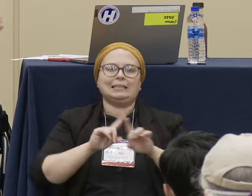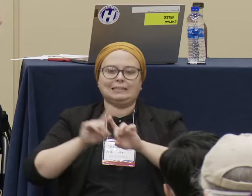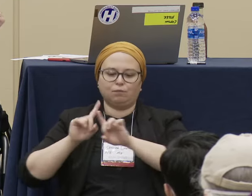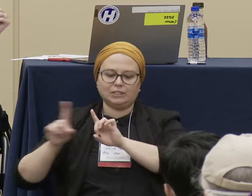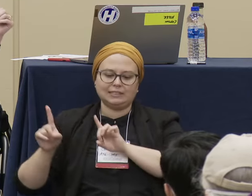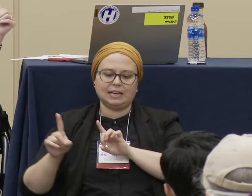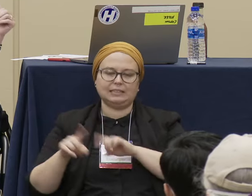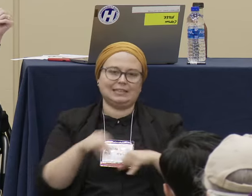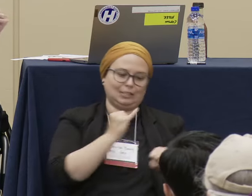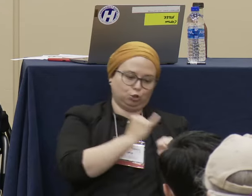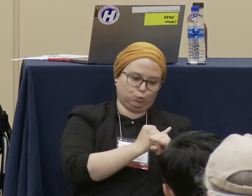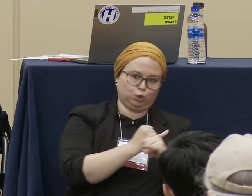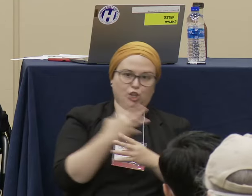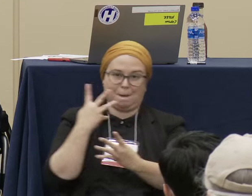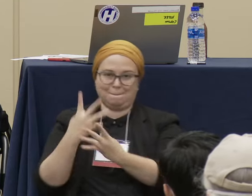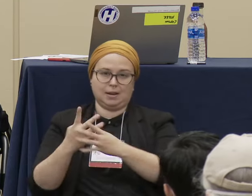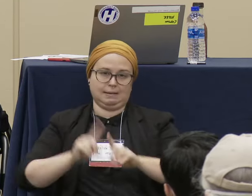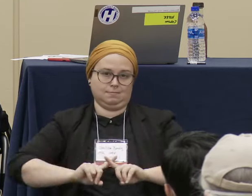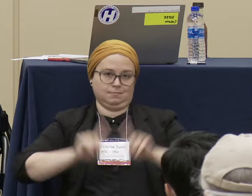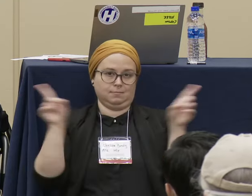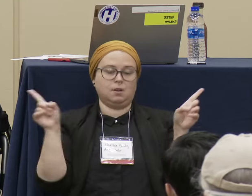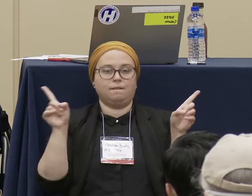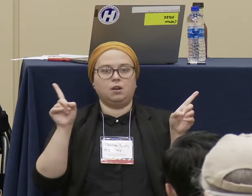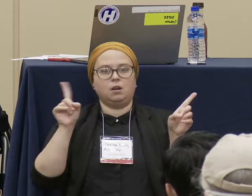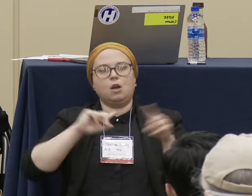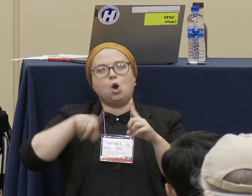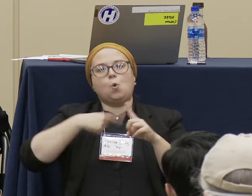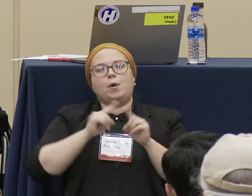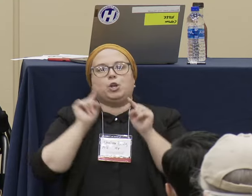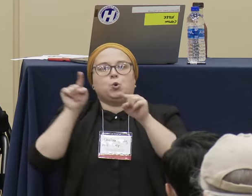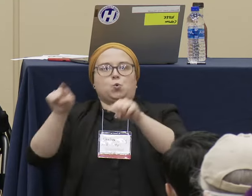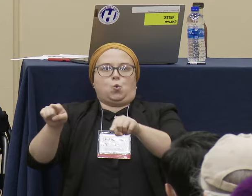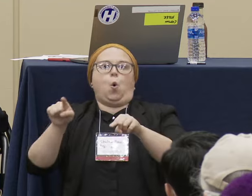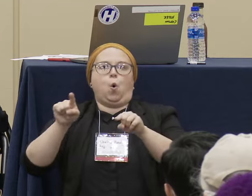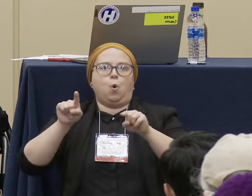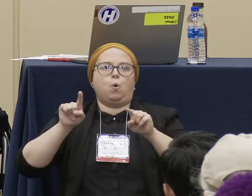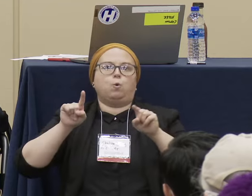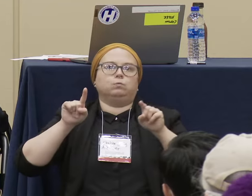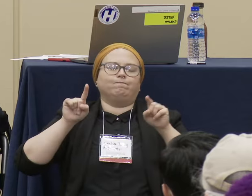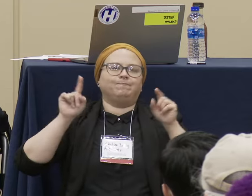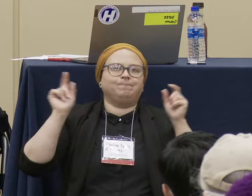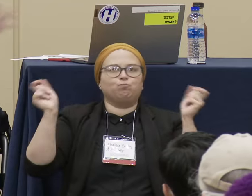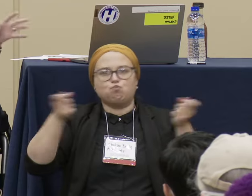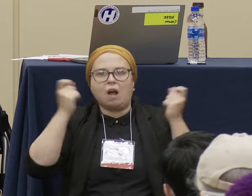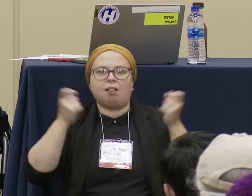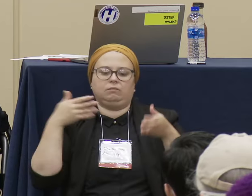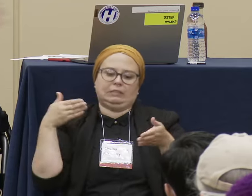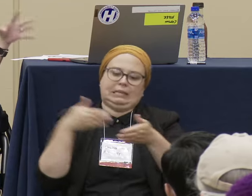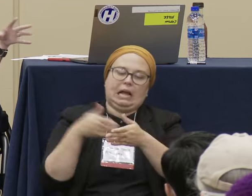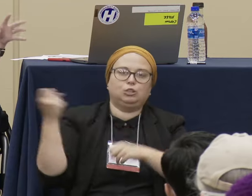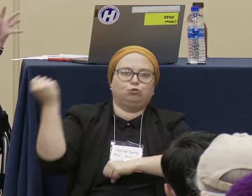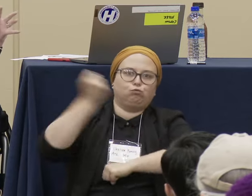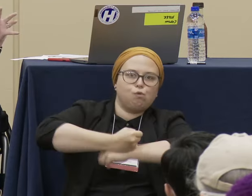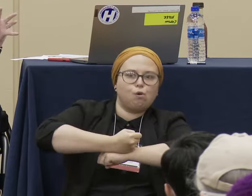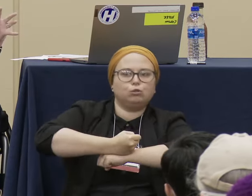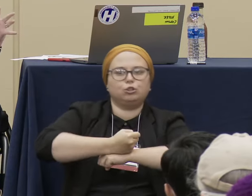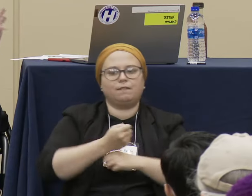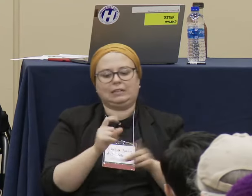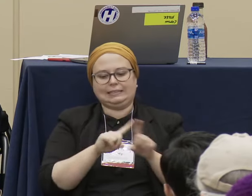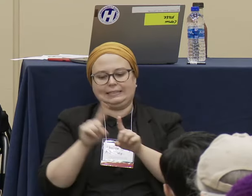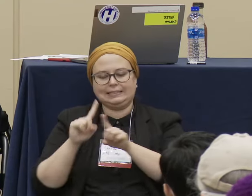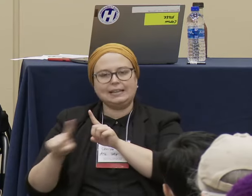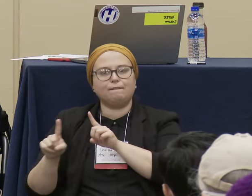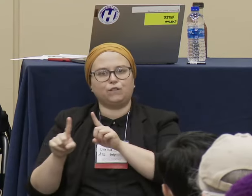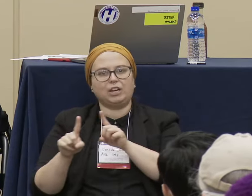and institutions, but when you go to rallies against closure, which I have, of these various carceral